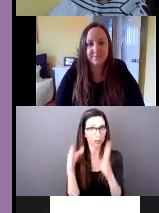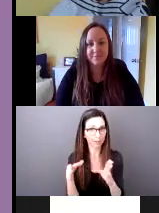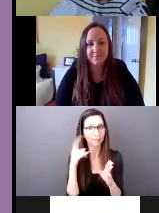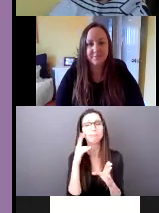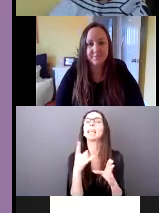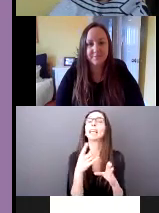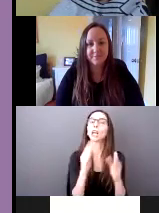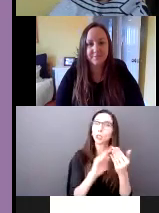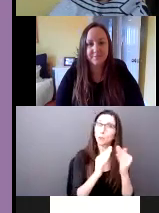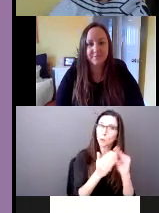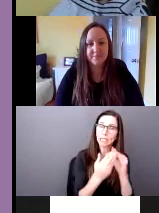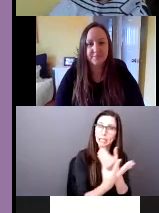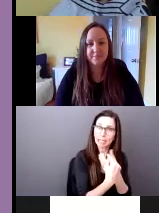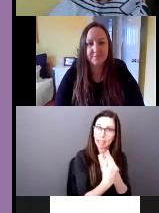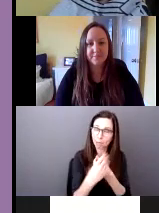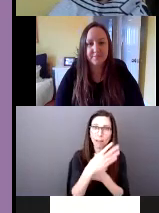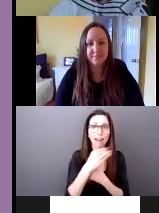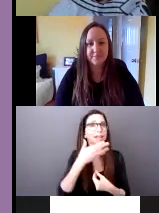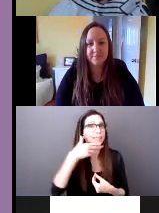and Seniors Initiatives.